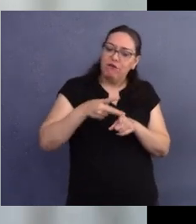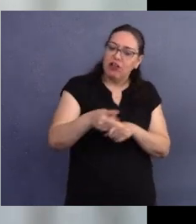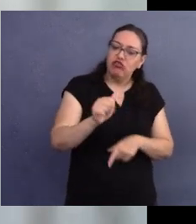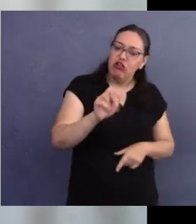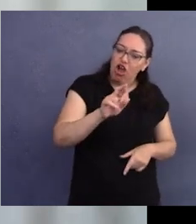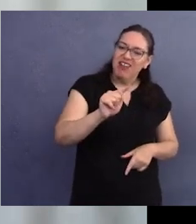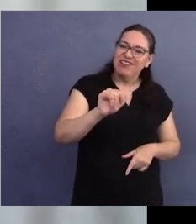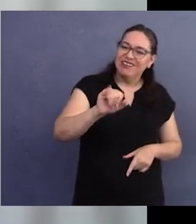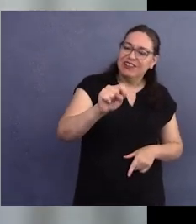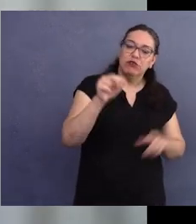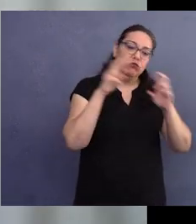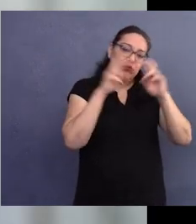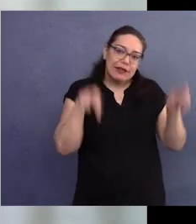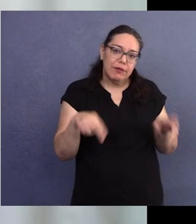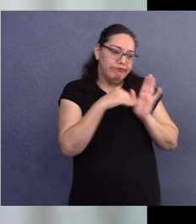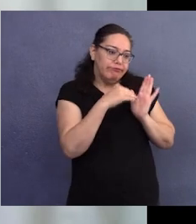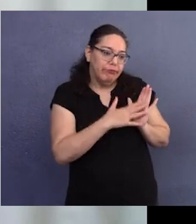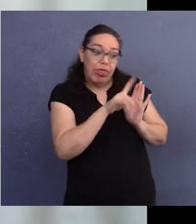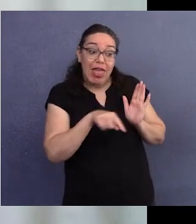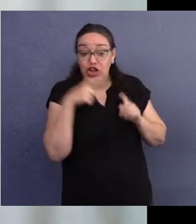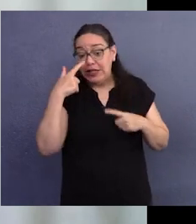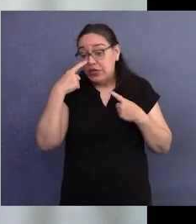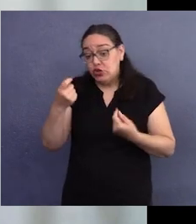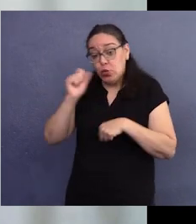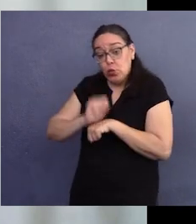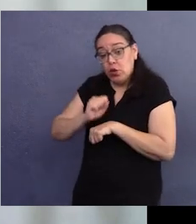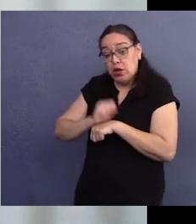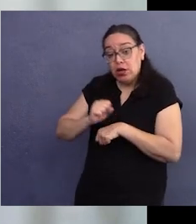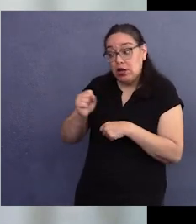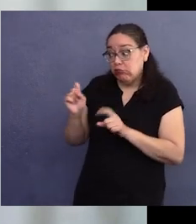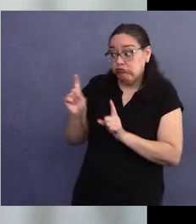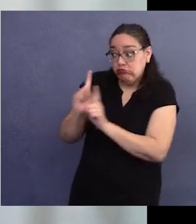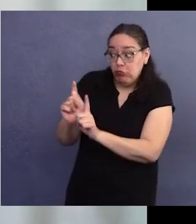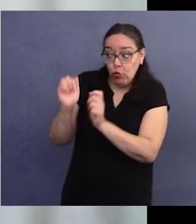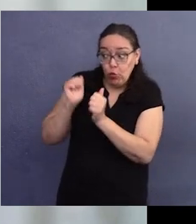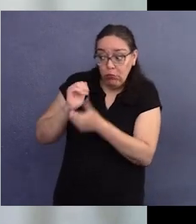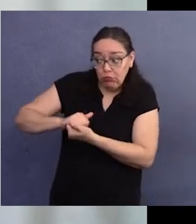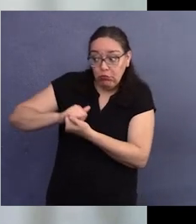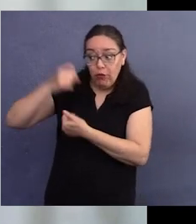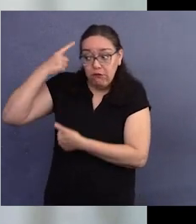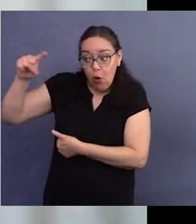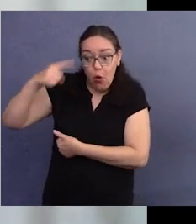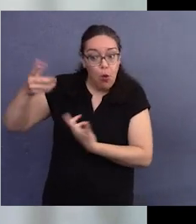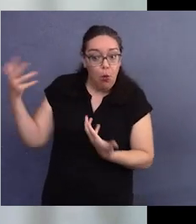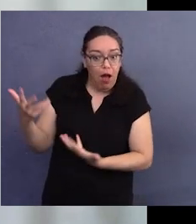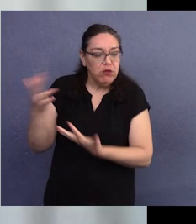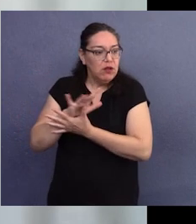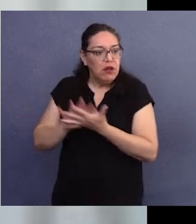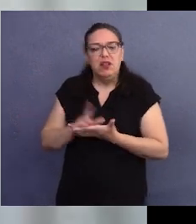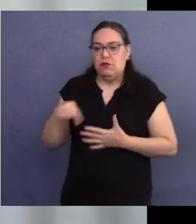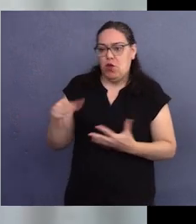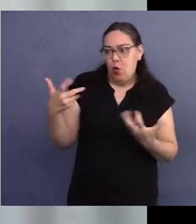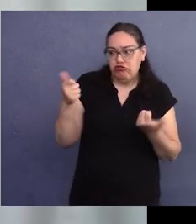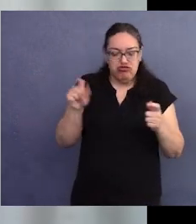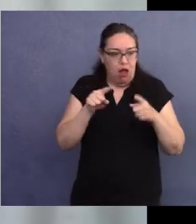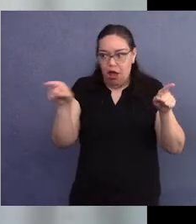people listing what they are interested in working alongside other organizations to do, and we'd like to try to